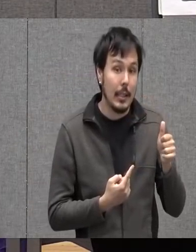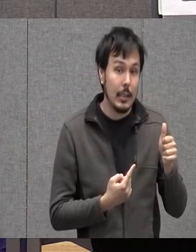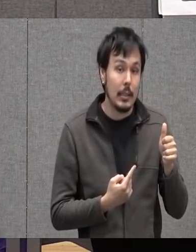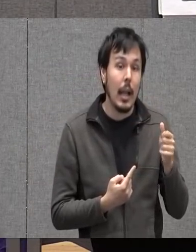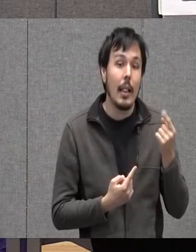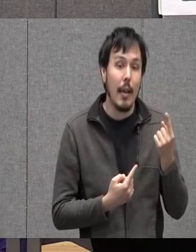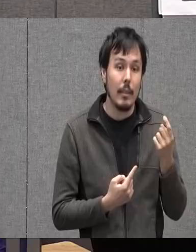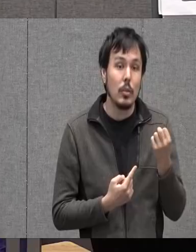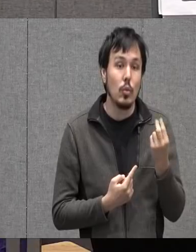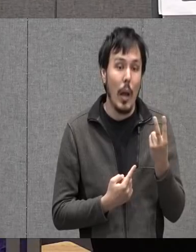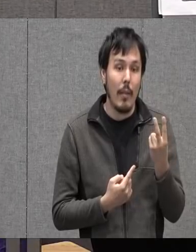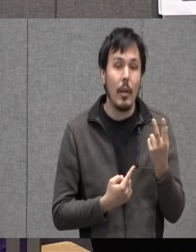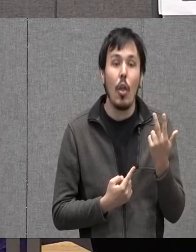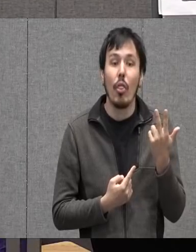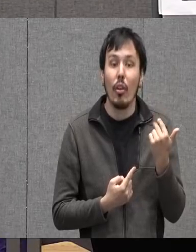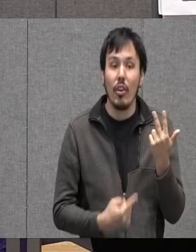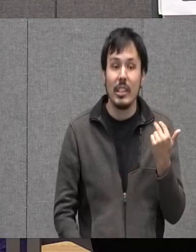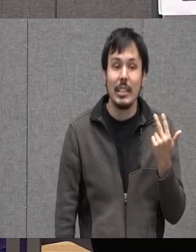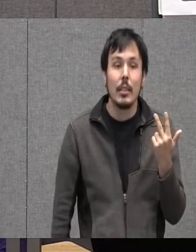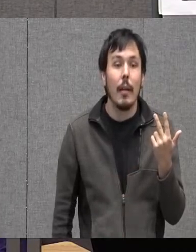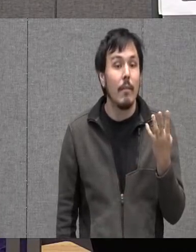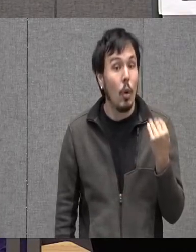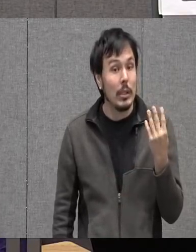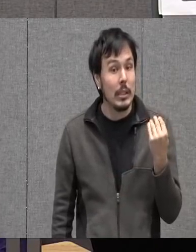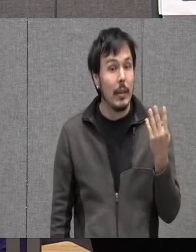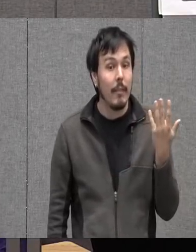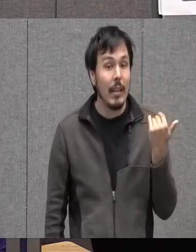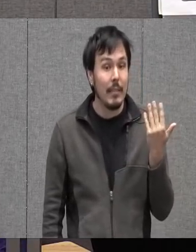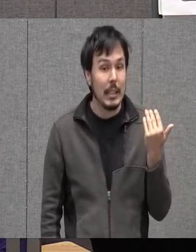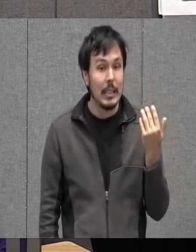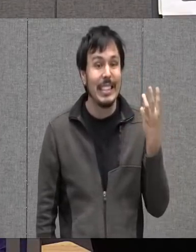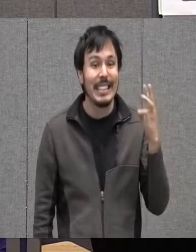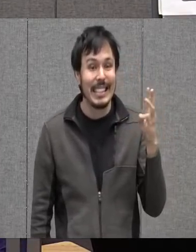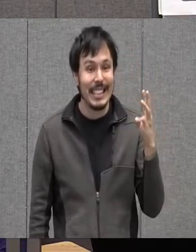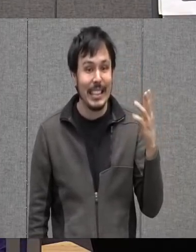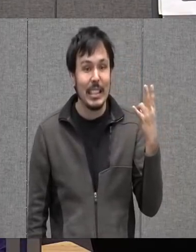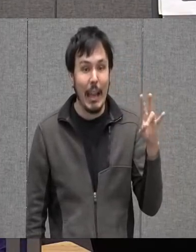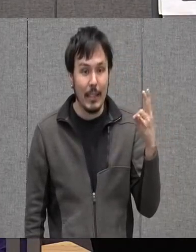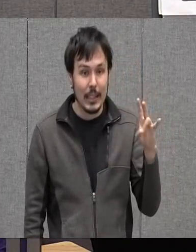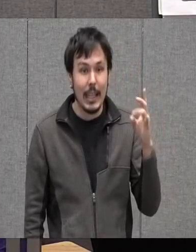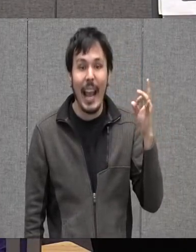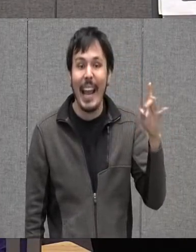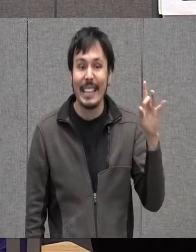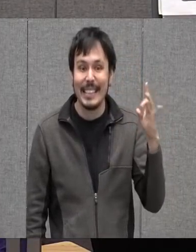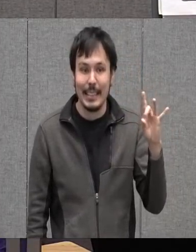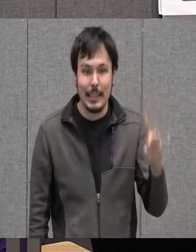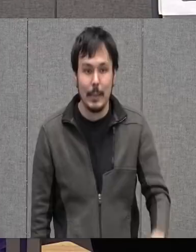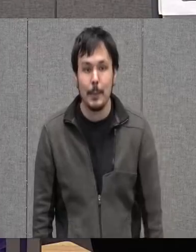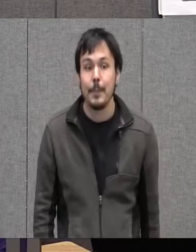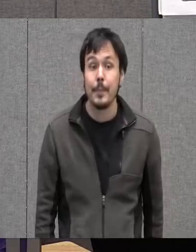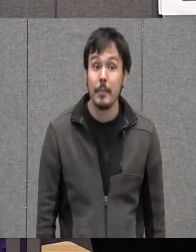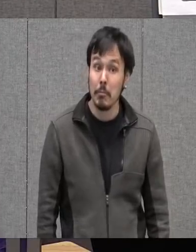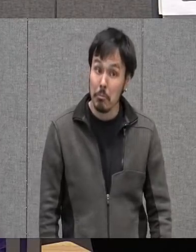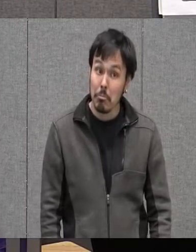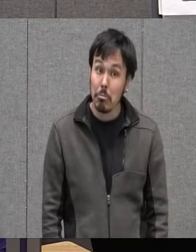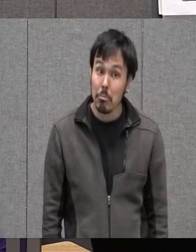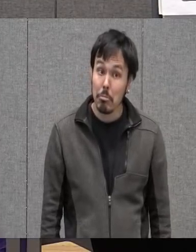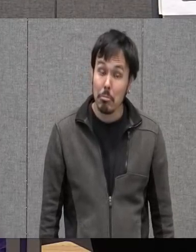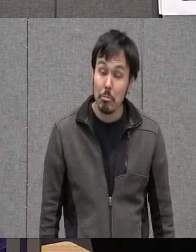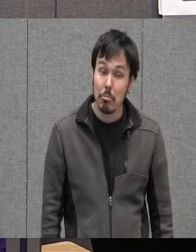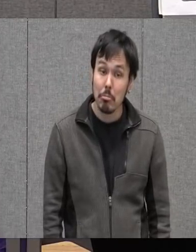10, 11, 12, 13, 14, 15, 16, 17, 18.